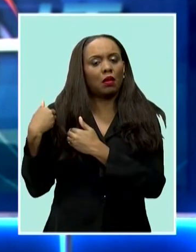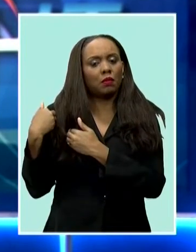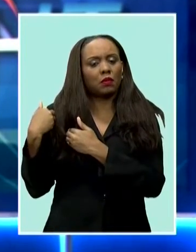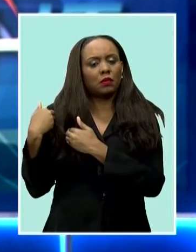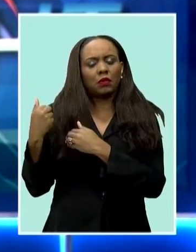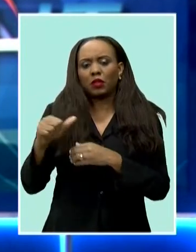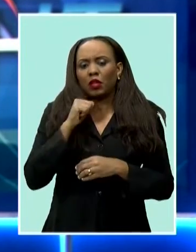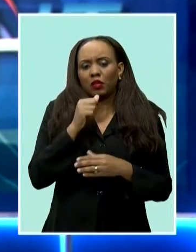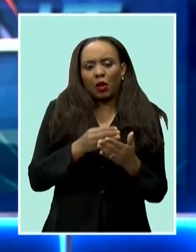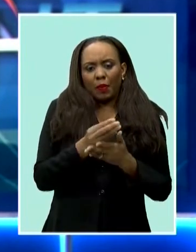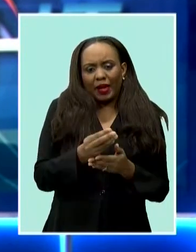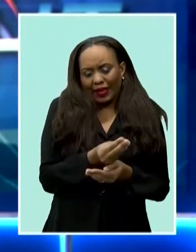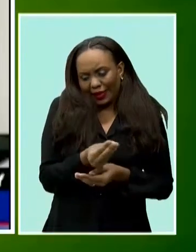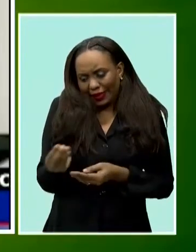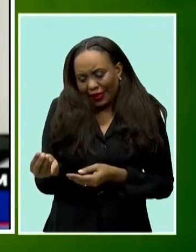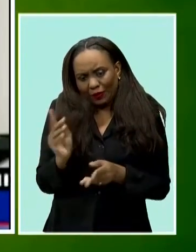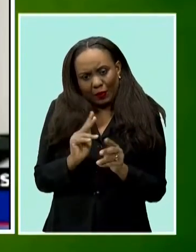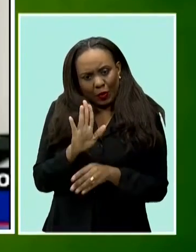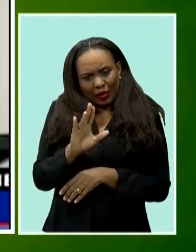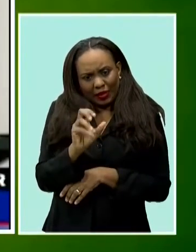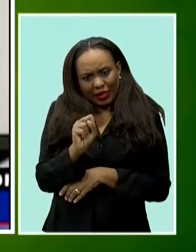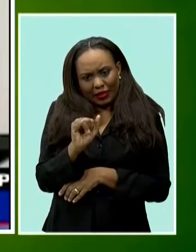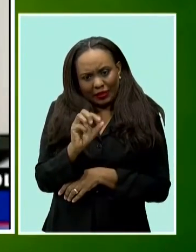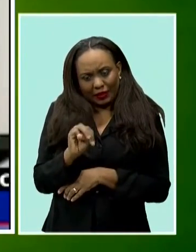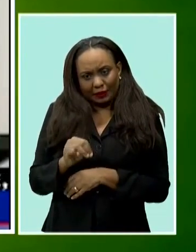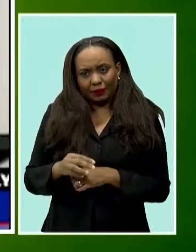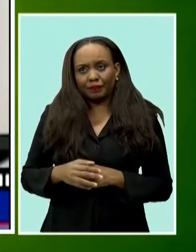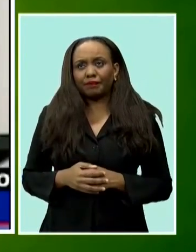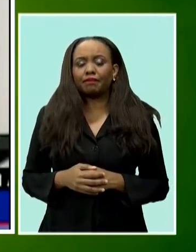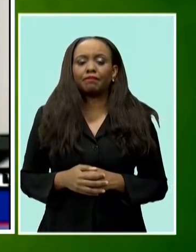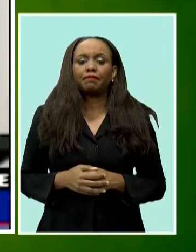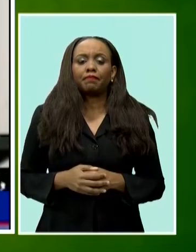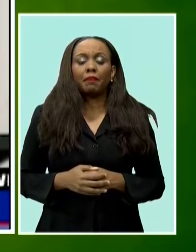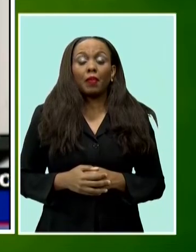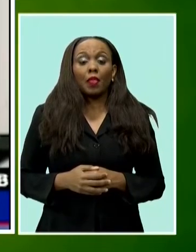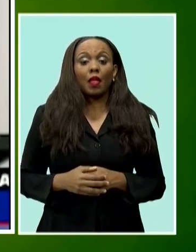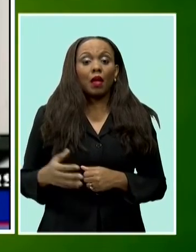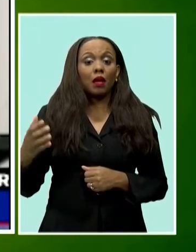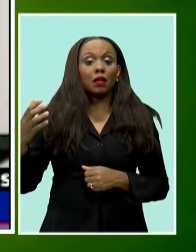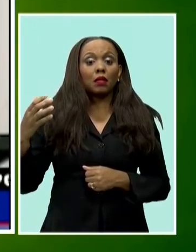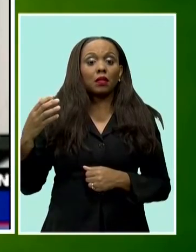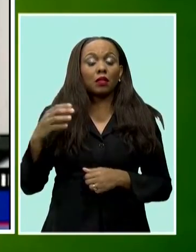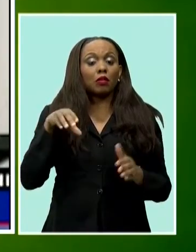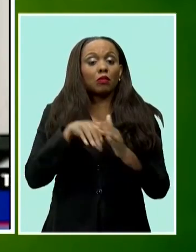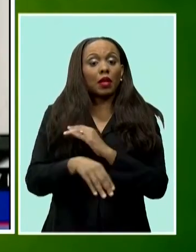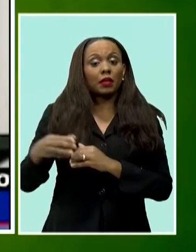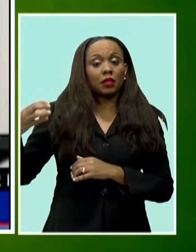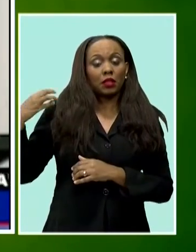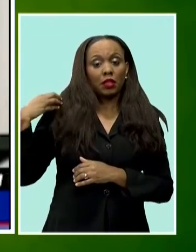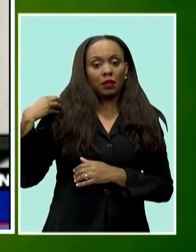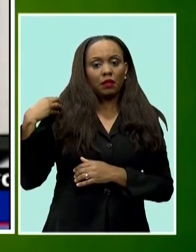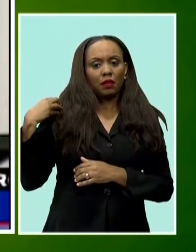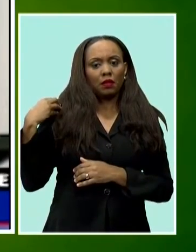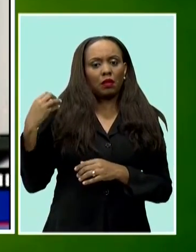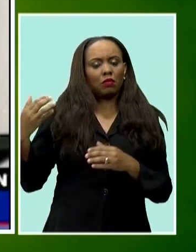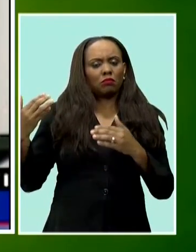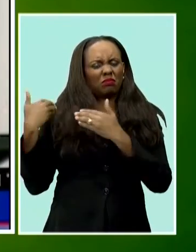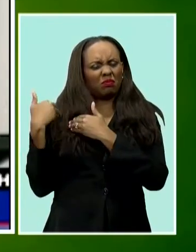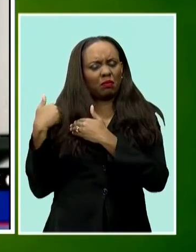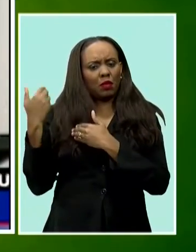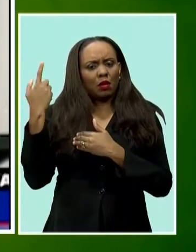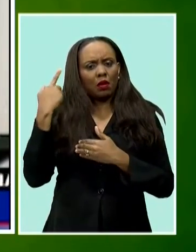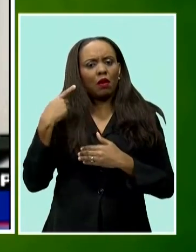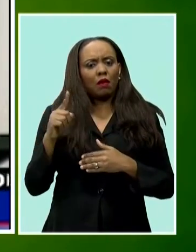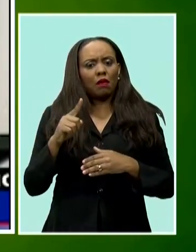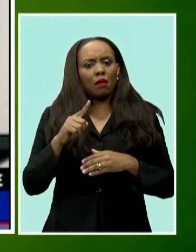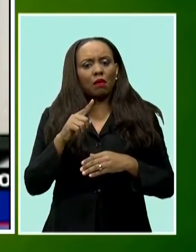Guyana. Crime Chief and Deputy Commissioner of Police Lyndon Alves, who bears responsibility for law enforcement in the